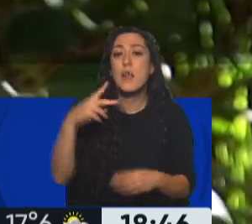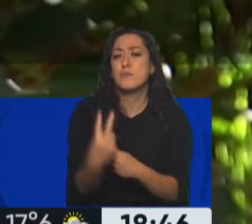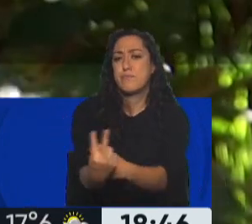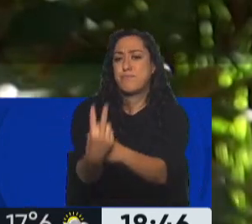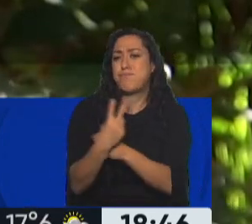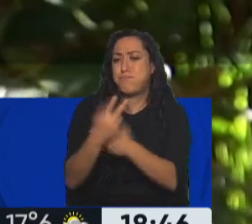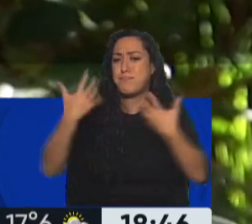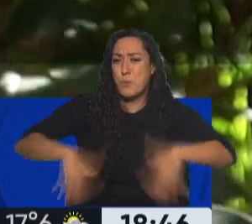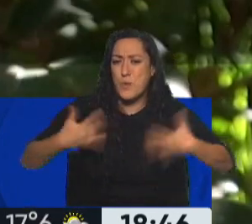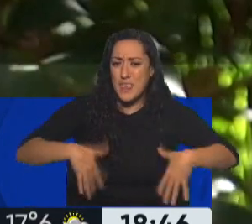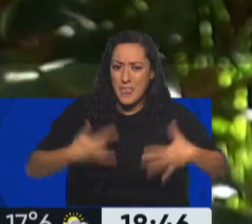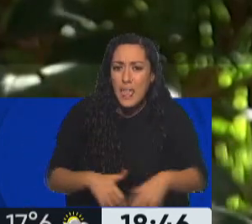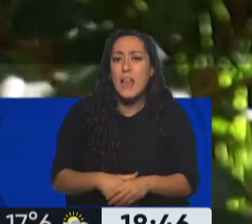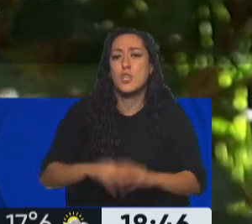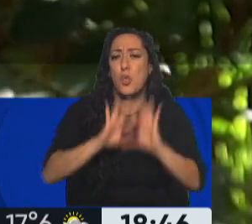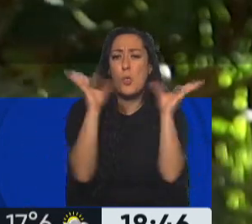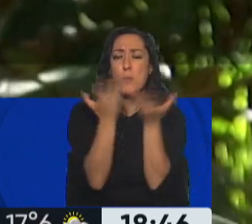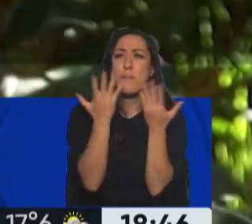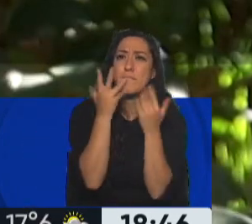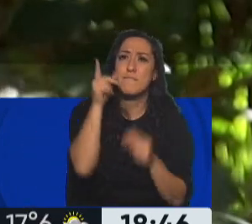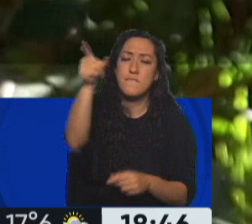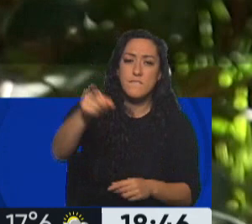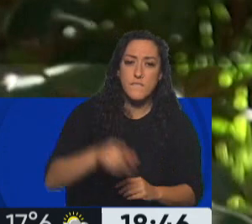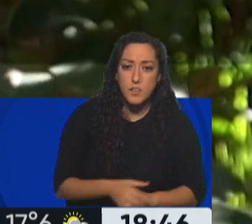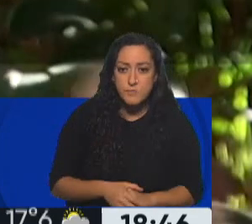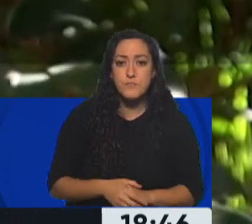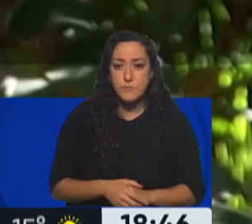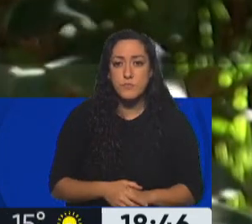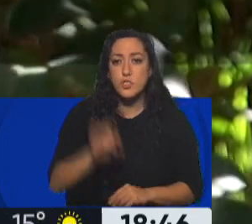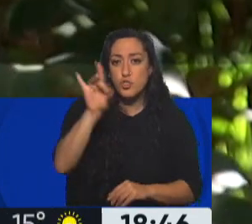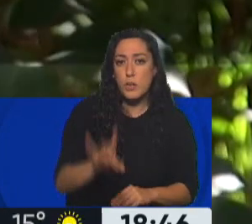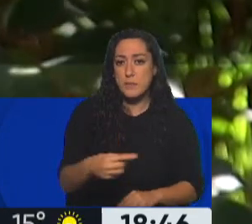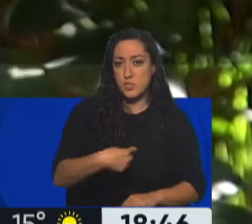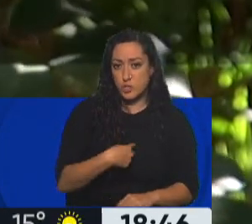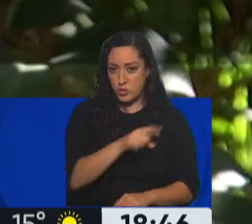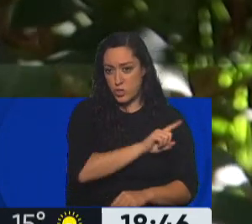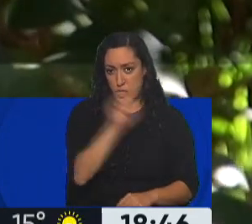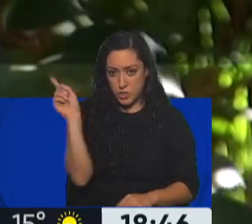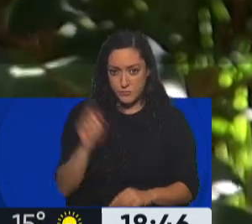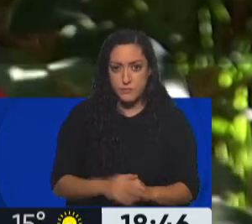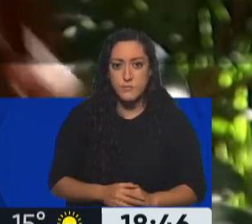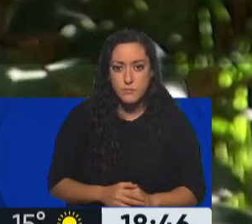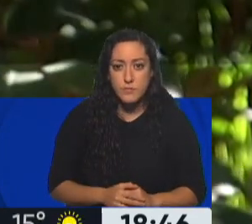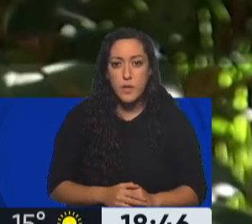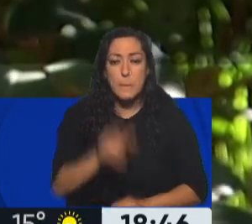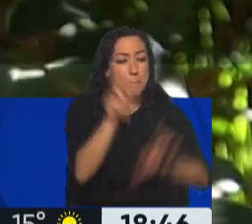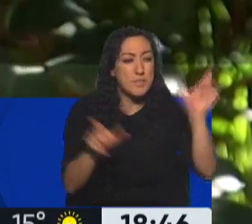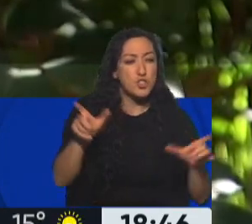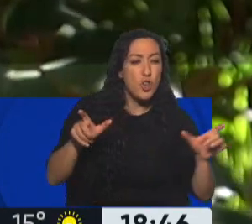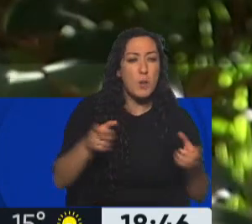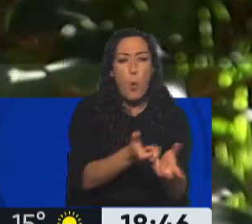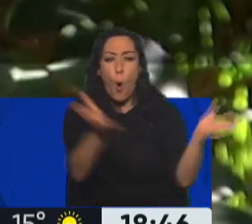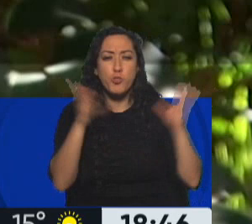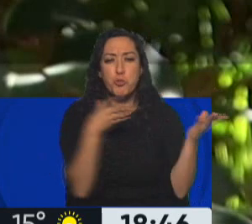so much care for us and we appreciate. All over the world, it's not only about me. He has helped so many